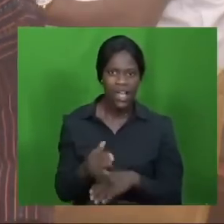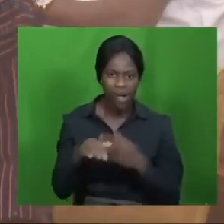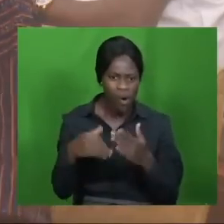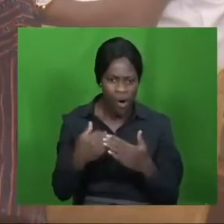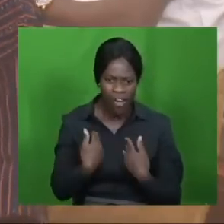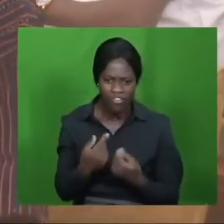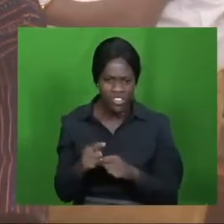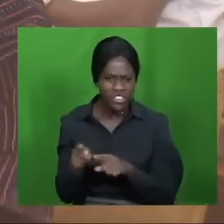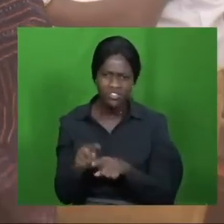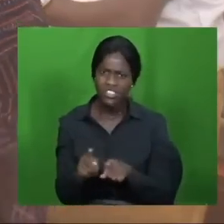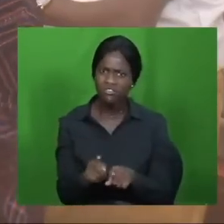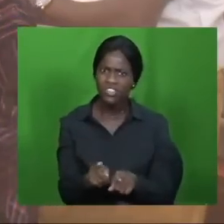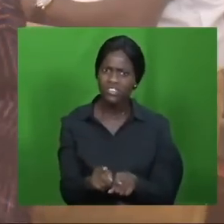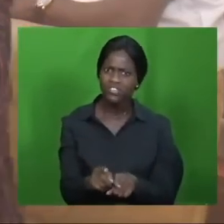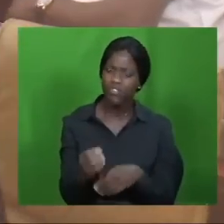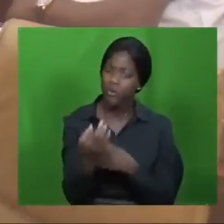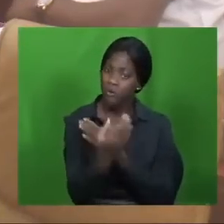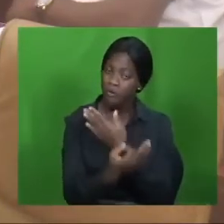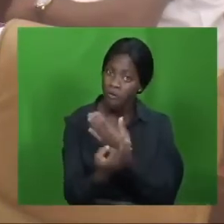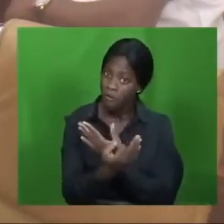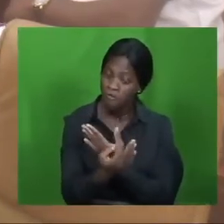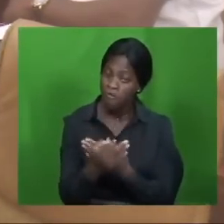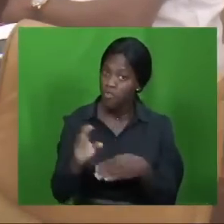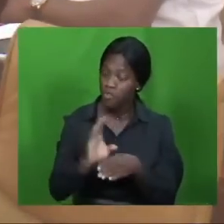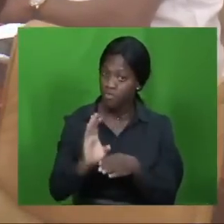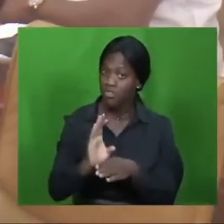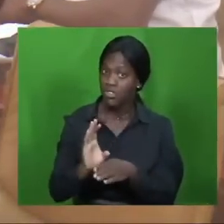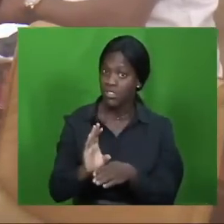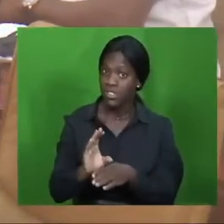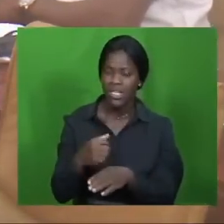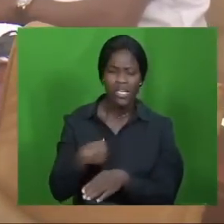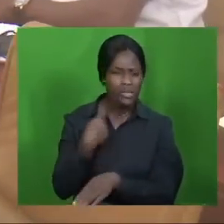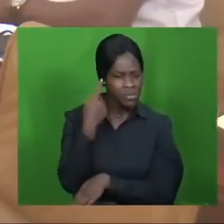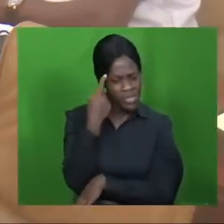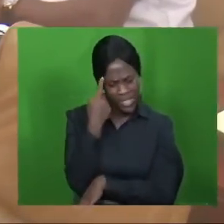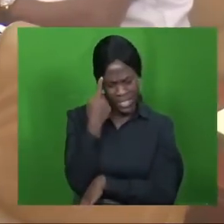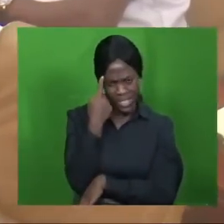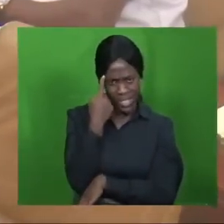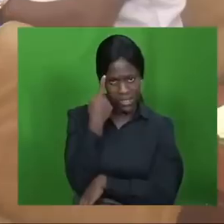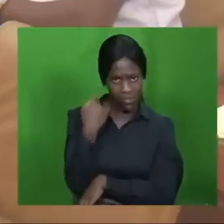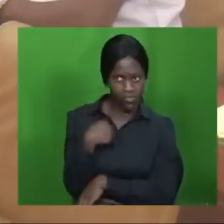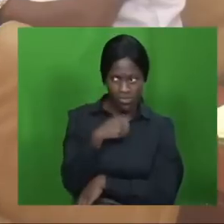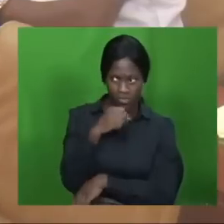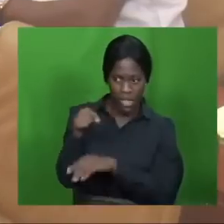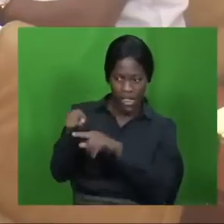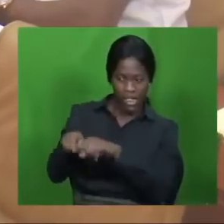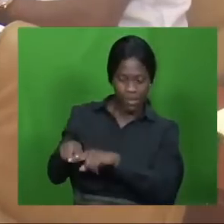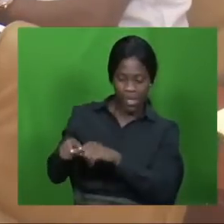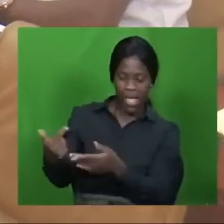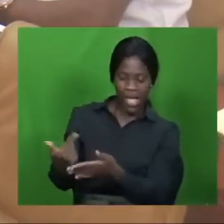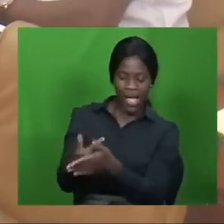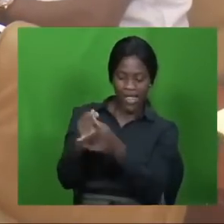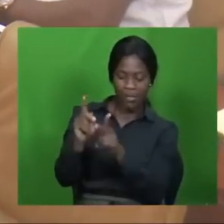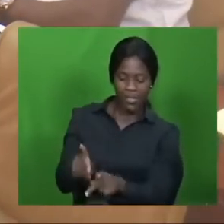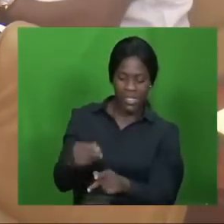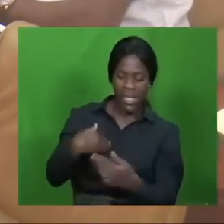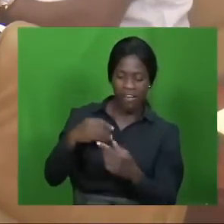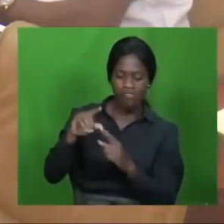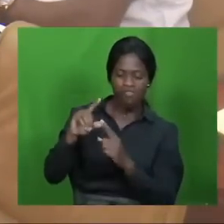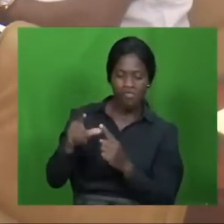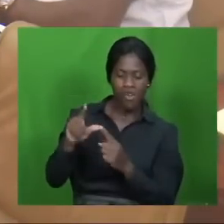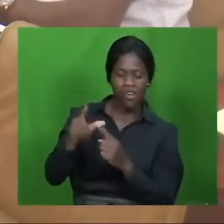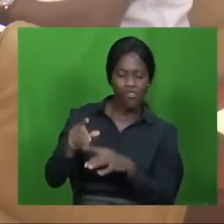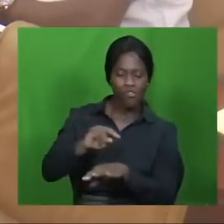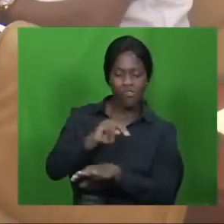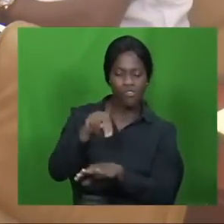started football. So my appeal is that we should not just be overly dependent and say local coach, local coach. We